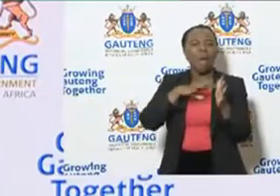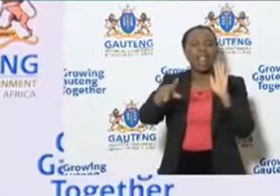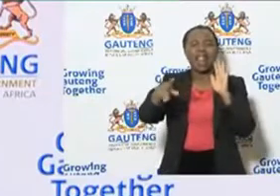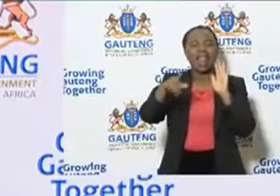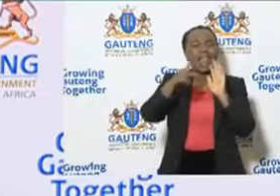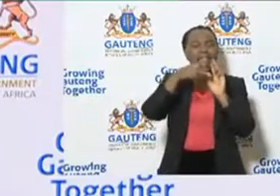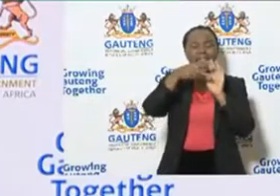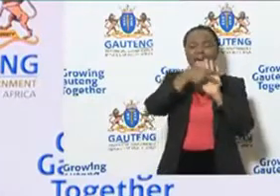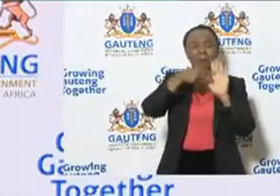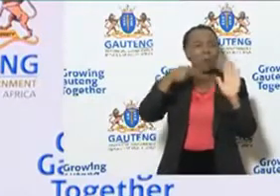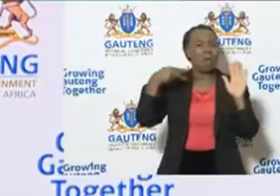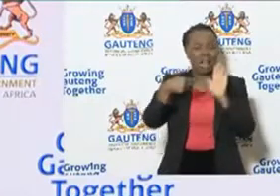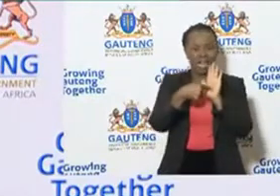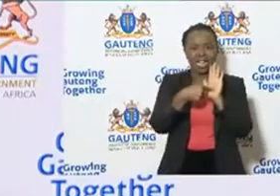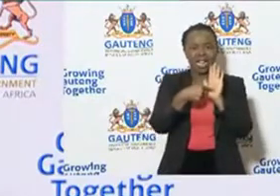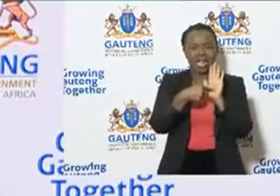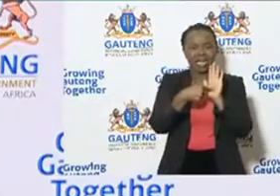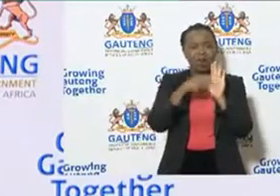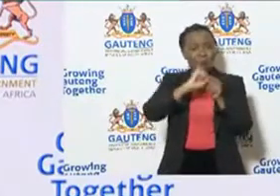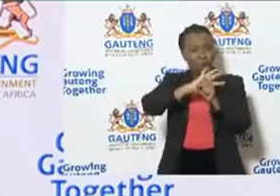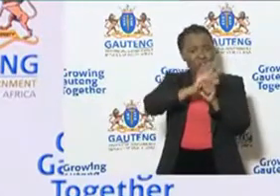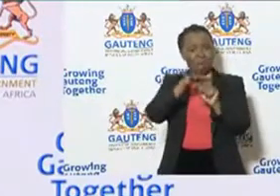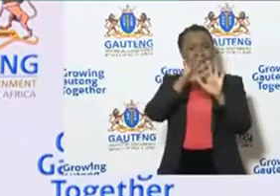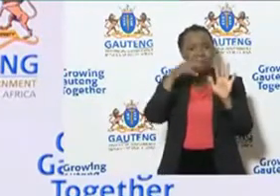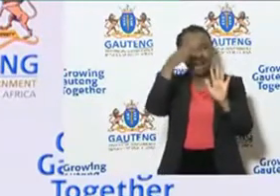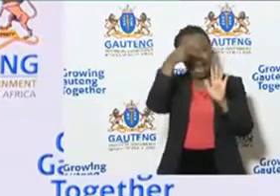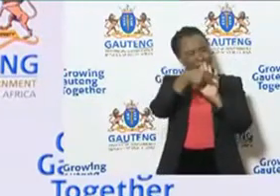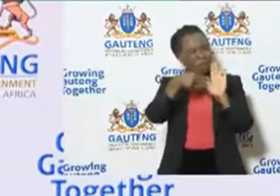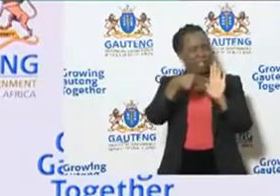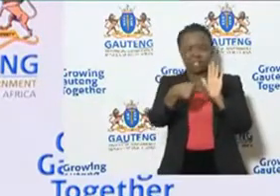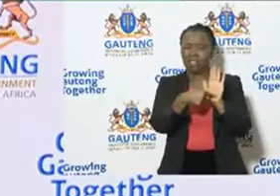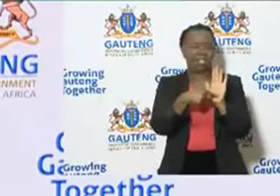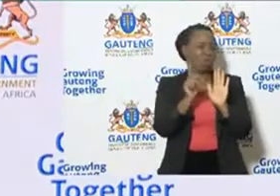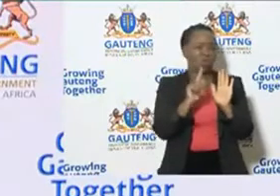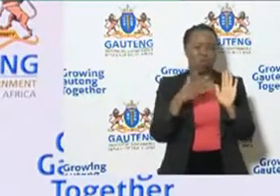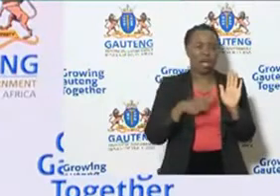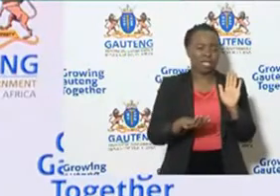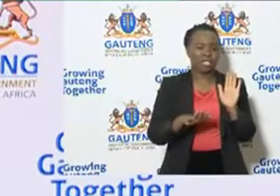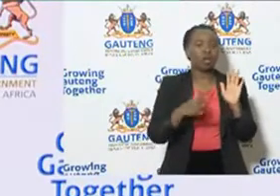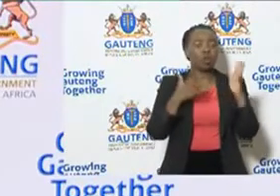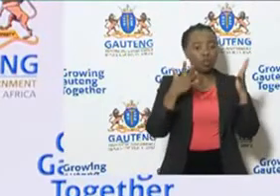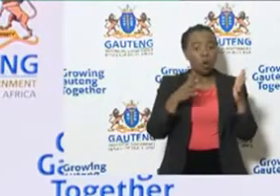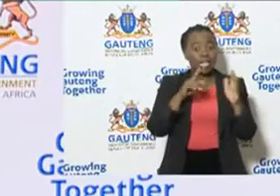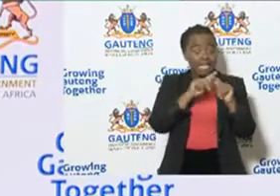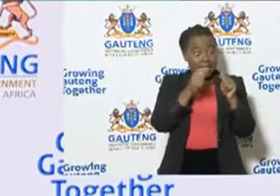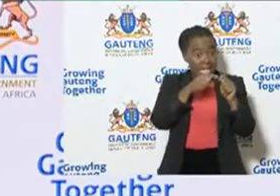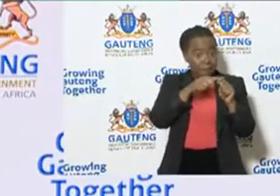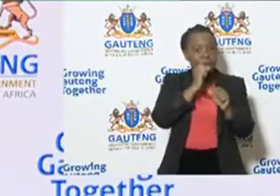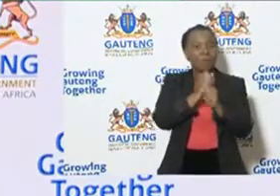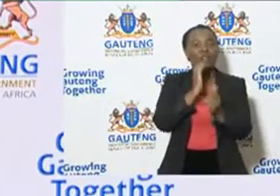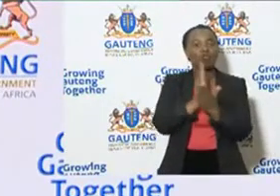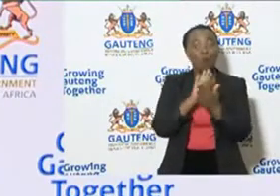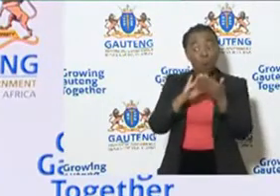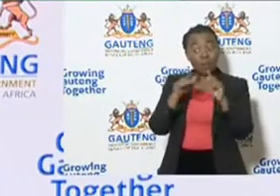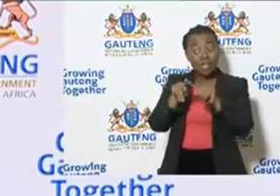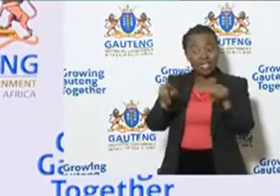stigmatization of COVID-19, these ward-based teams will also be able to ensure that communities understand when